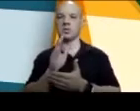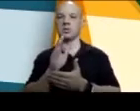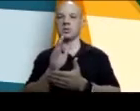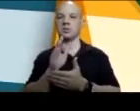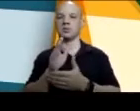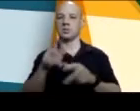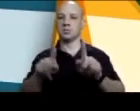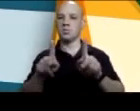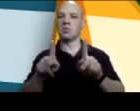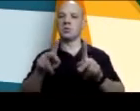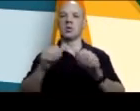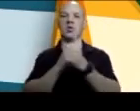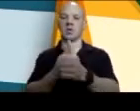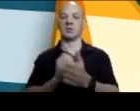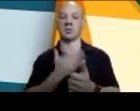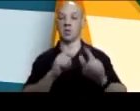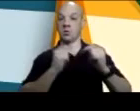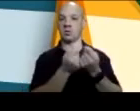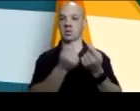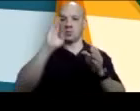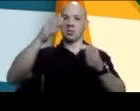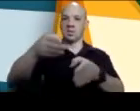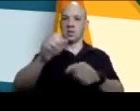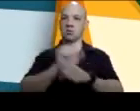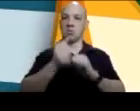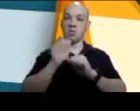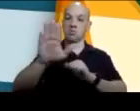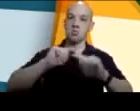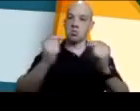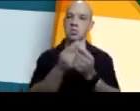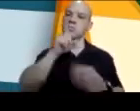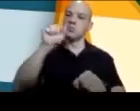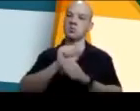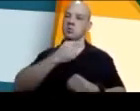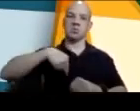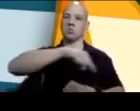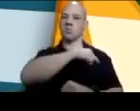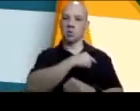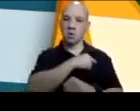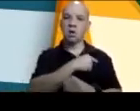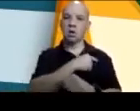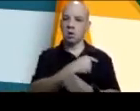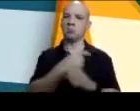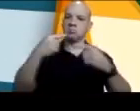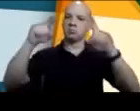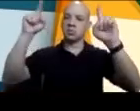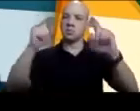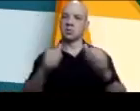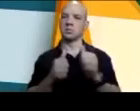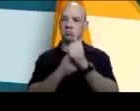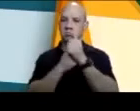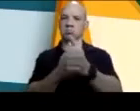Our team is dedicated to work with your teams to ensure we can all successfully complete compliance requirements for